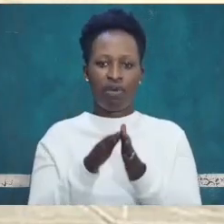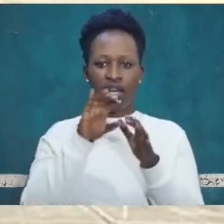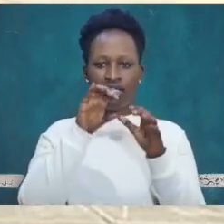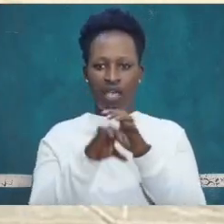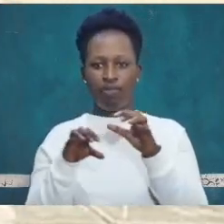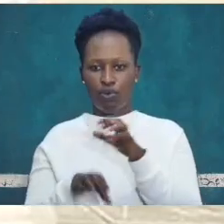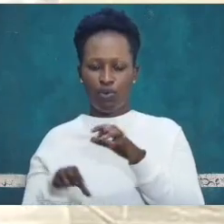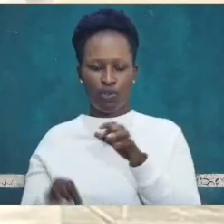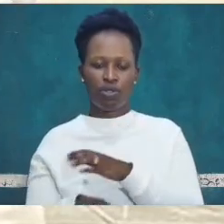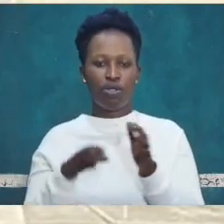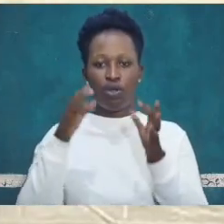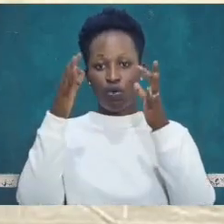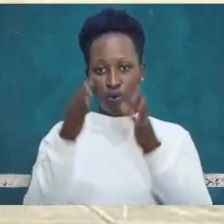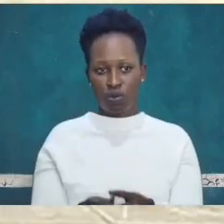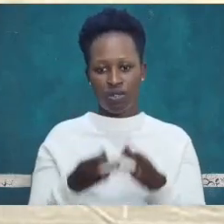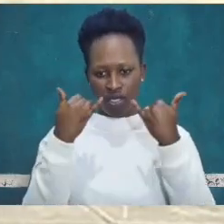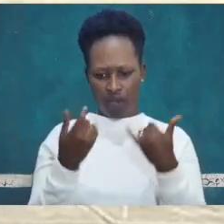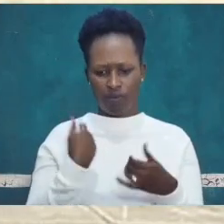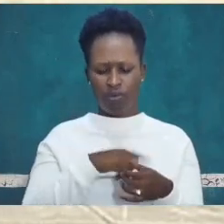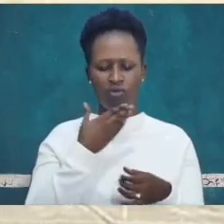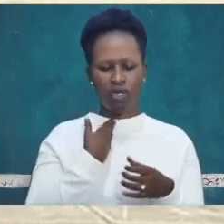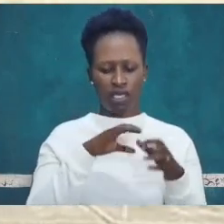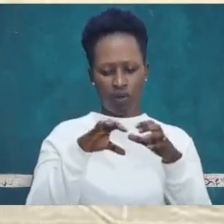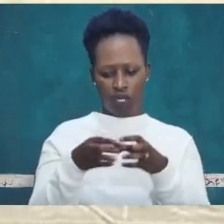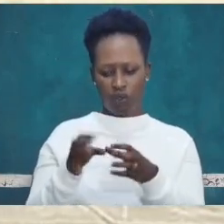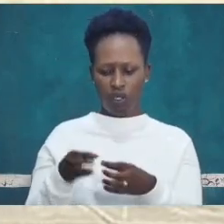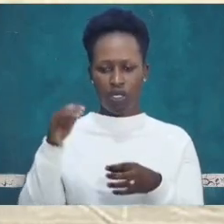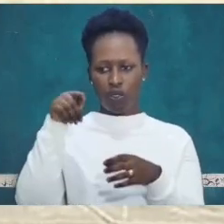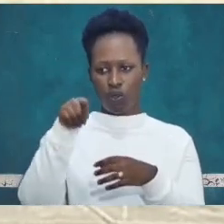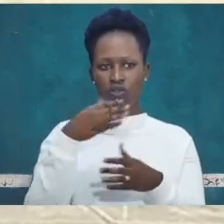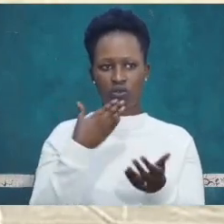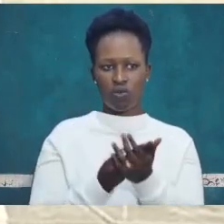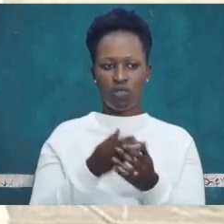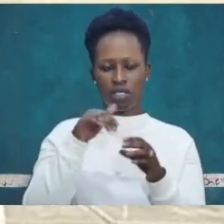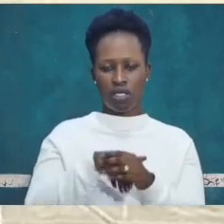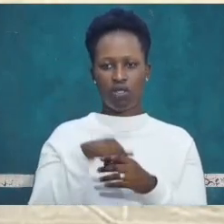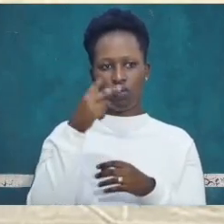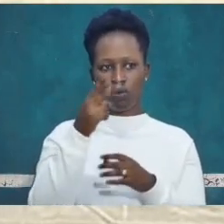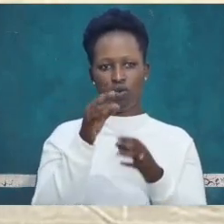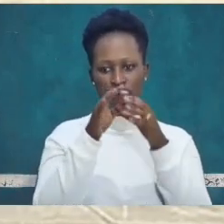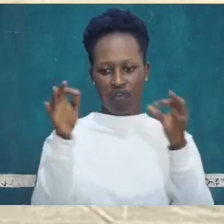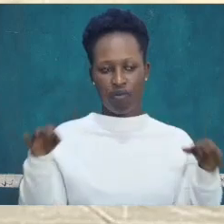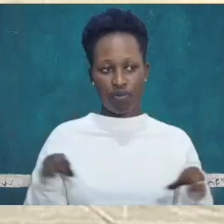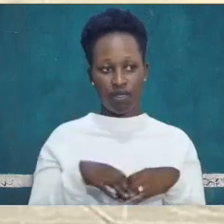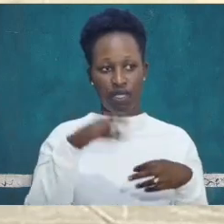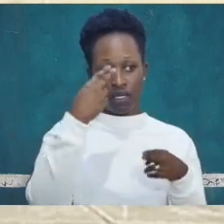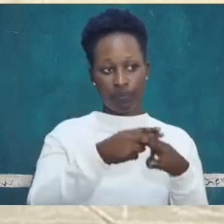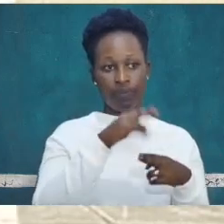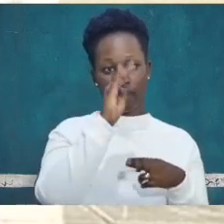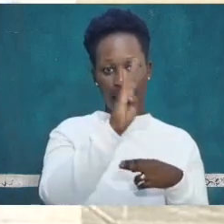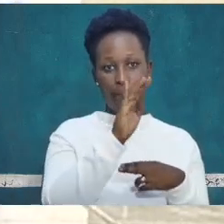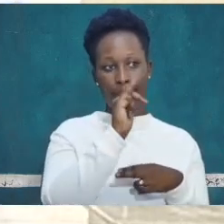goods. So today we want to categorize those goods into these two forms, the biodegradable